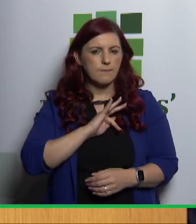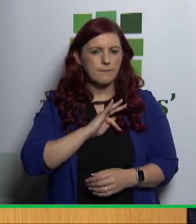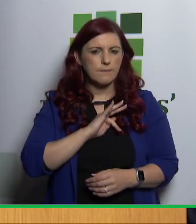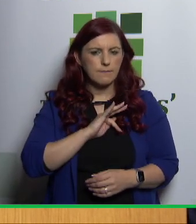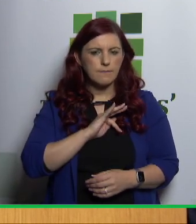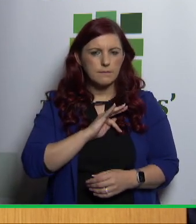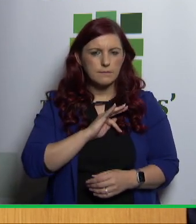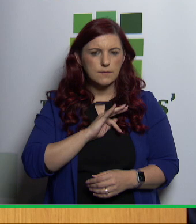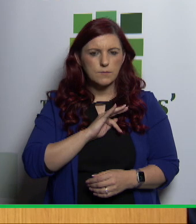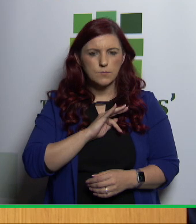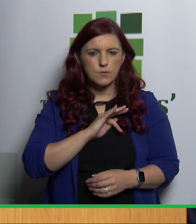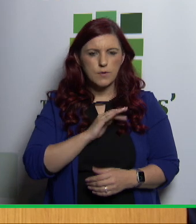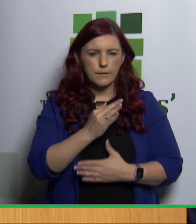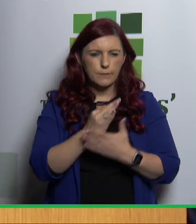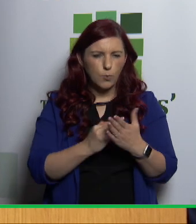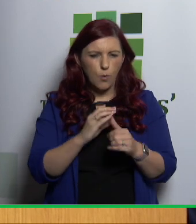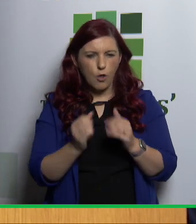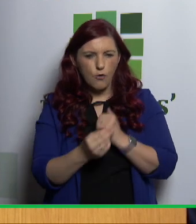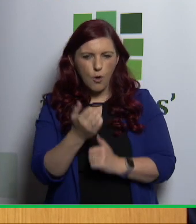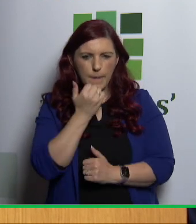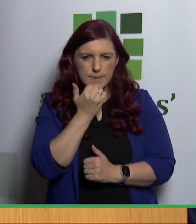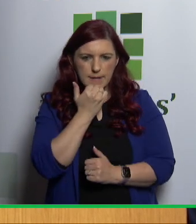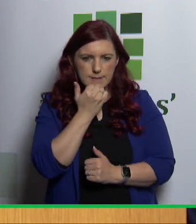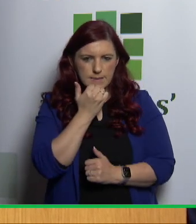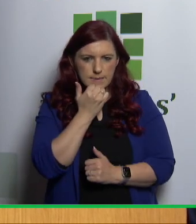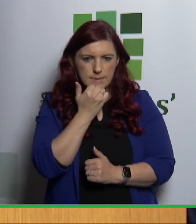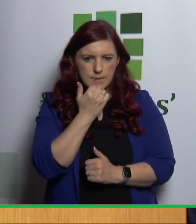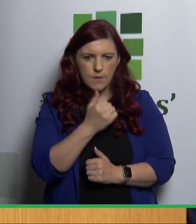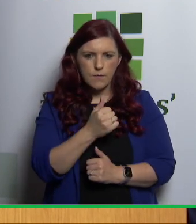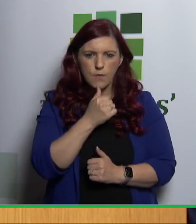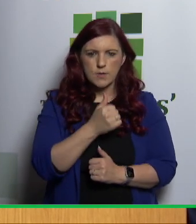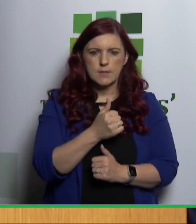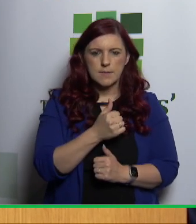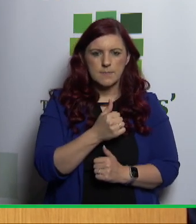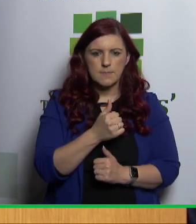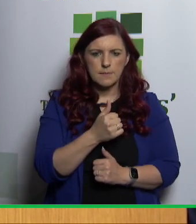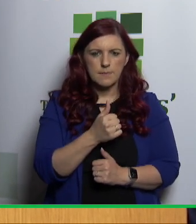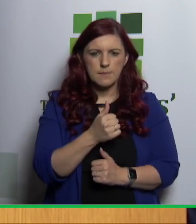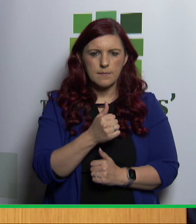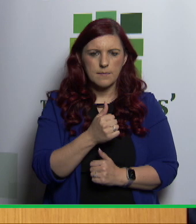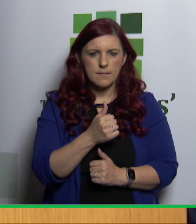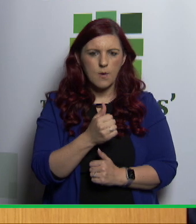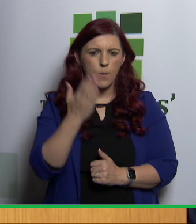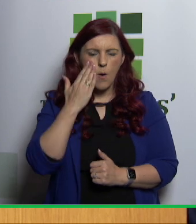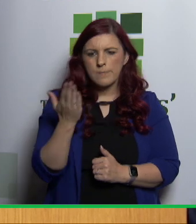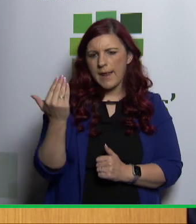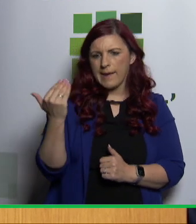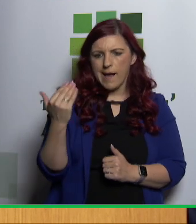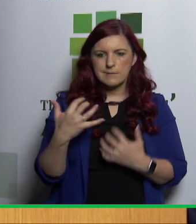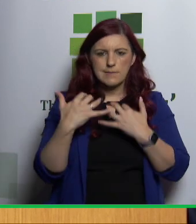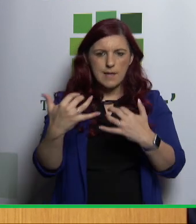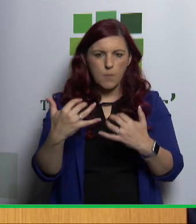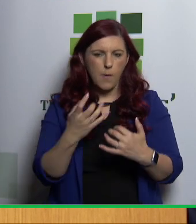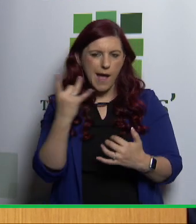out a few just housekeeping updates. First of all, after the last Assembly, we sought members to put forward their names in terms of working with us